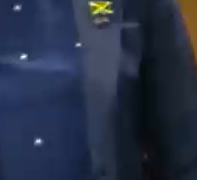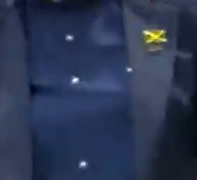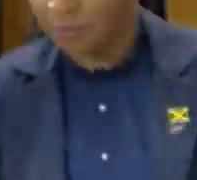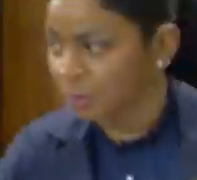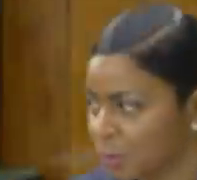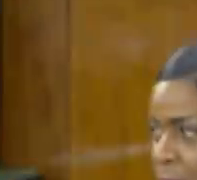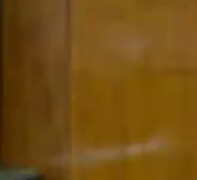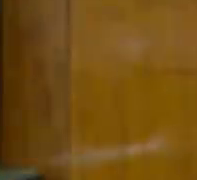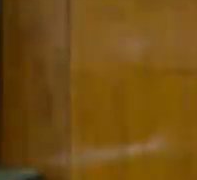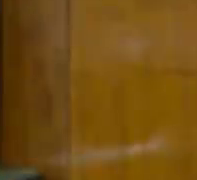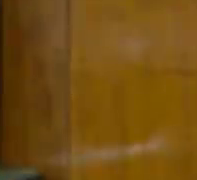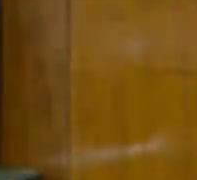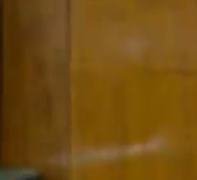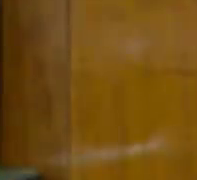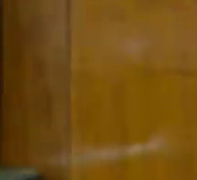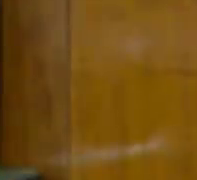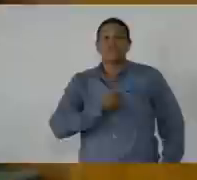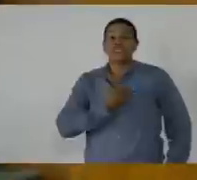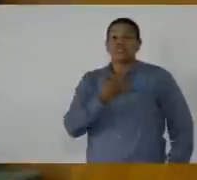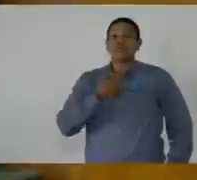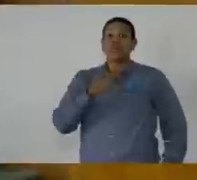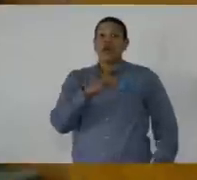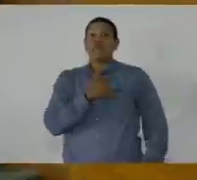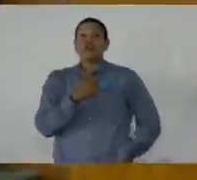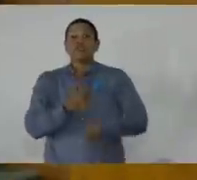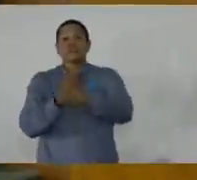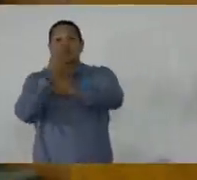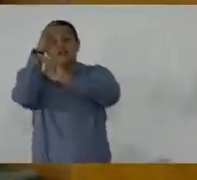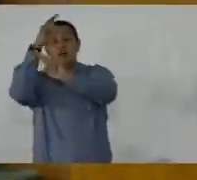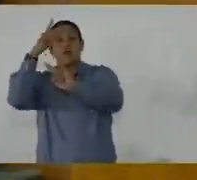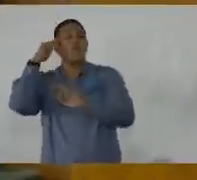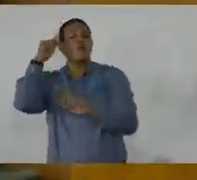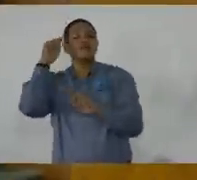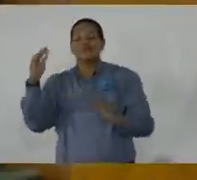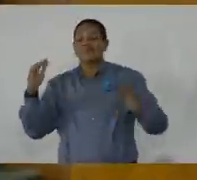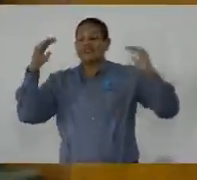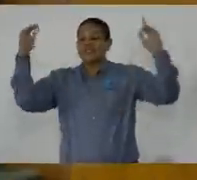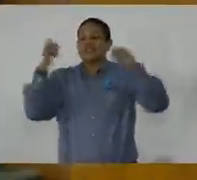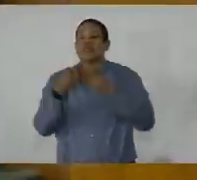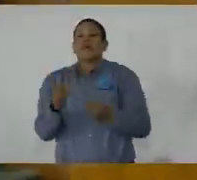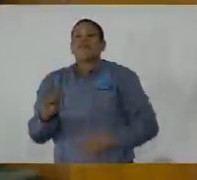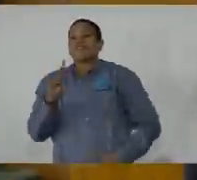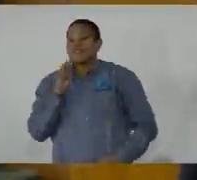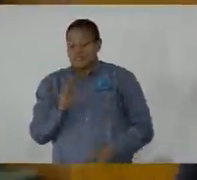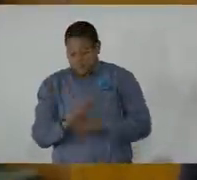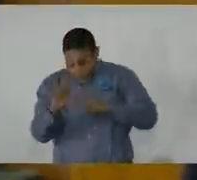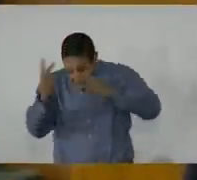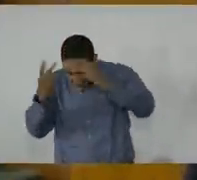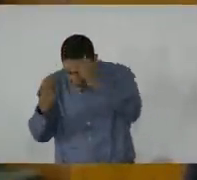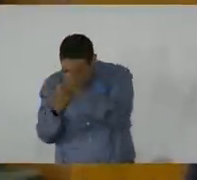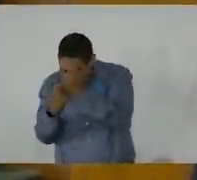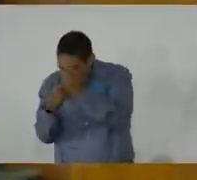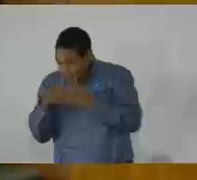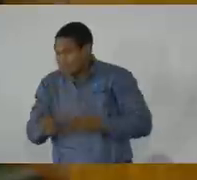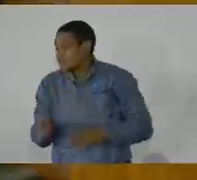appoint me to the esteemed office of the Minister of State in this ministry.